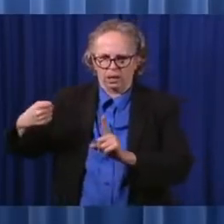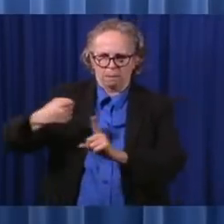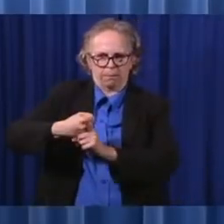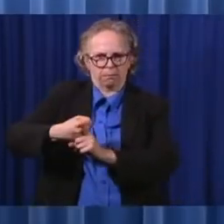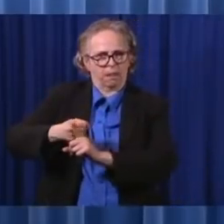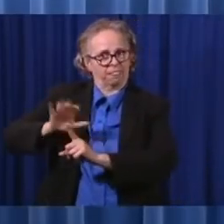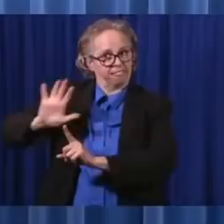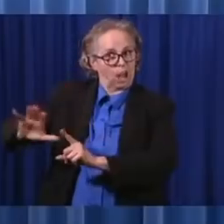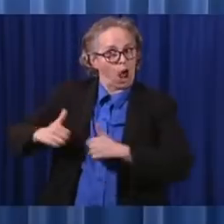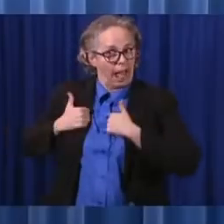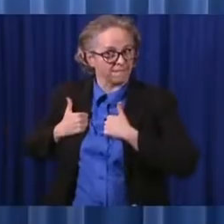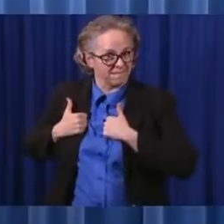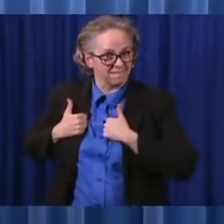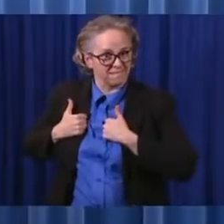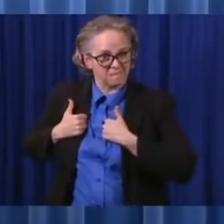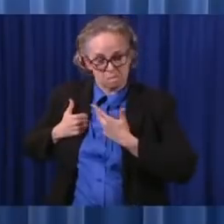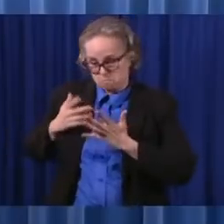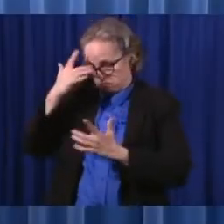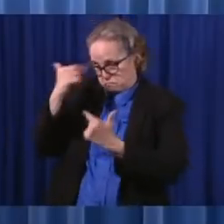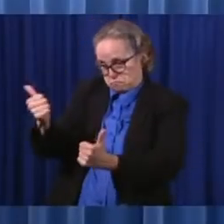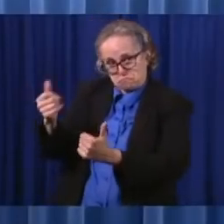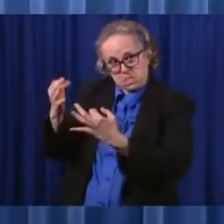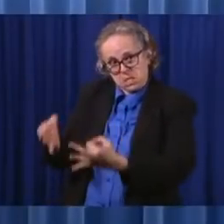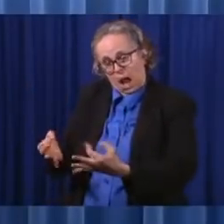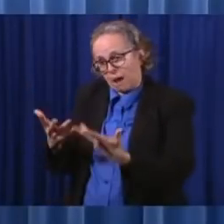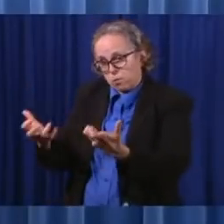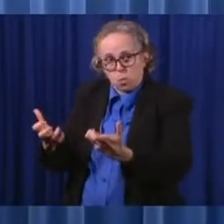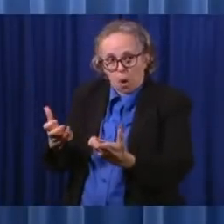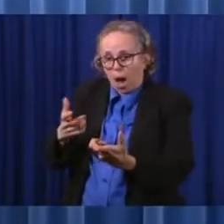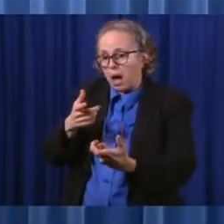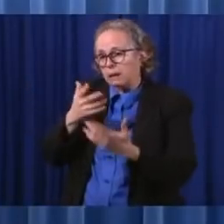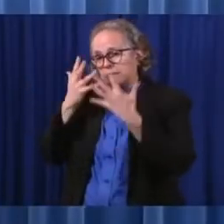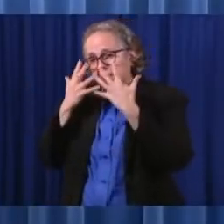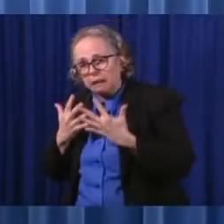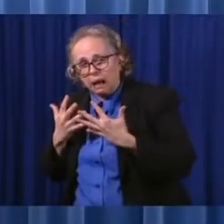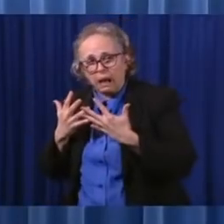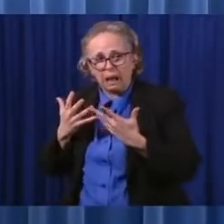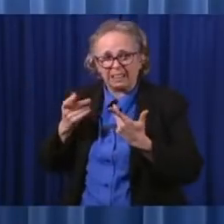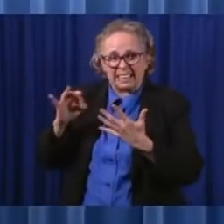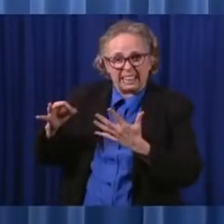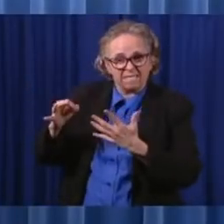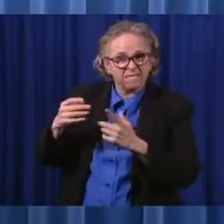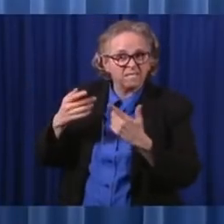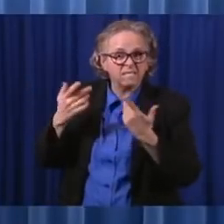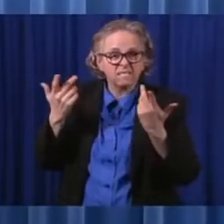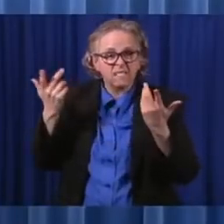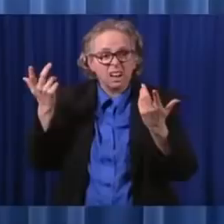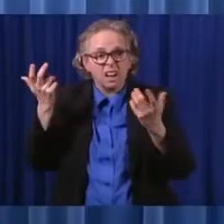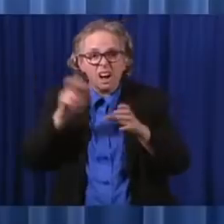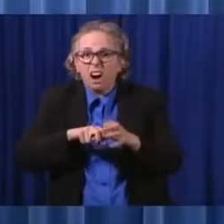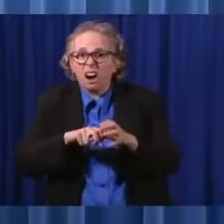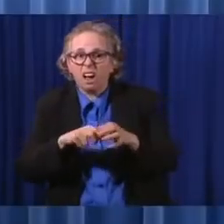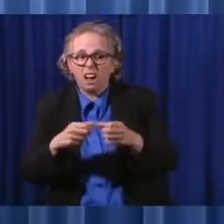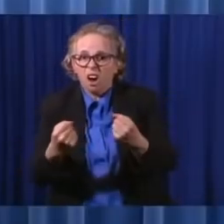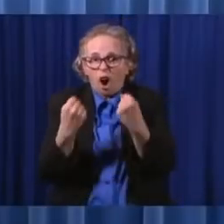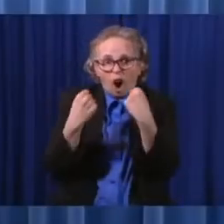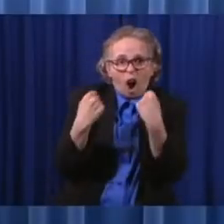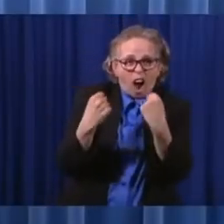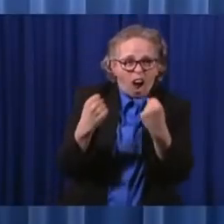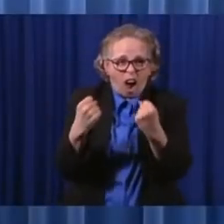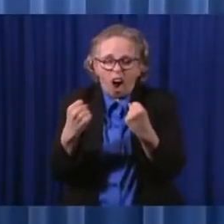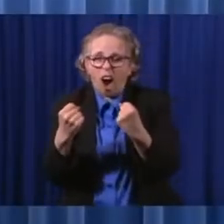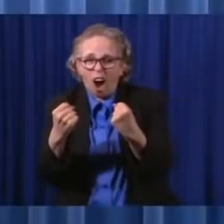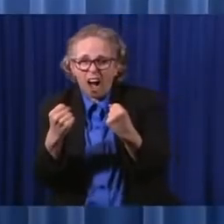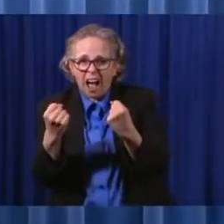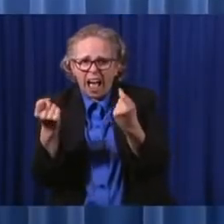however tragic it is for them. But when that same individual goes out and gets in their automobile and drives their car,